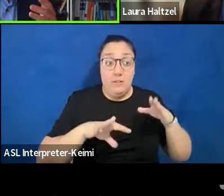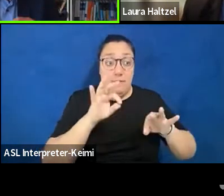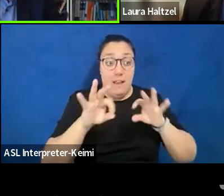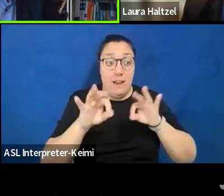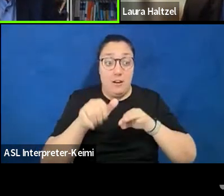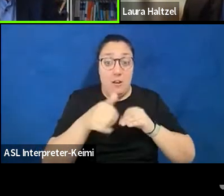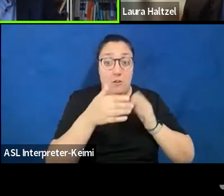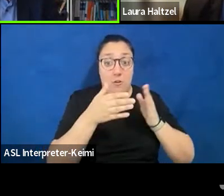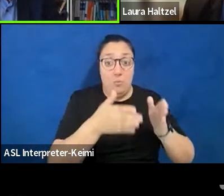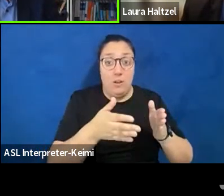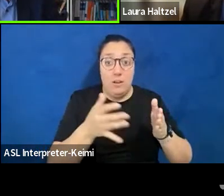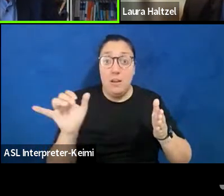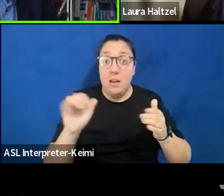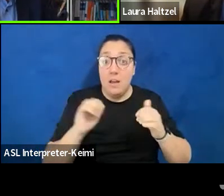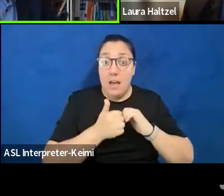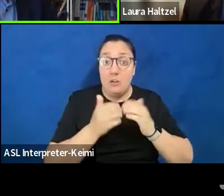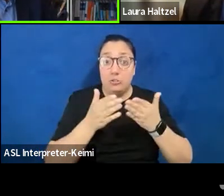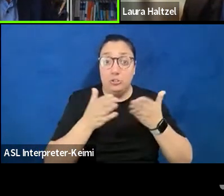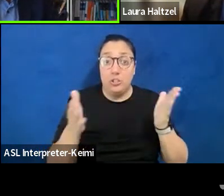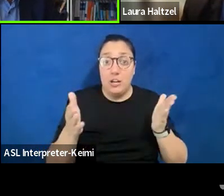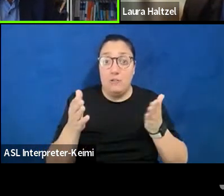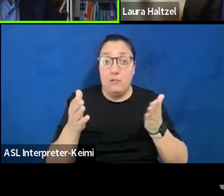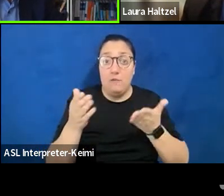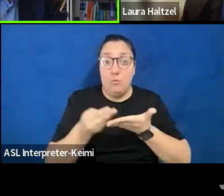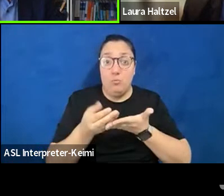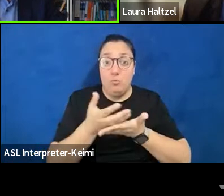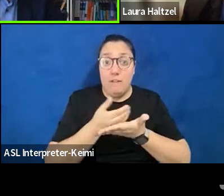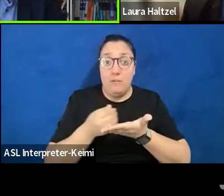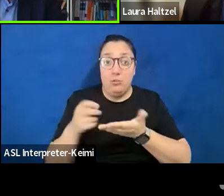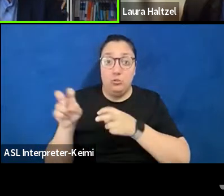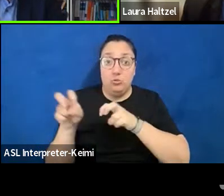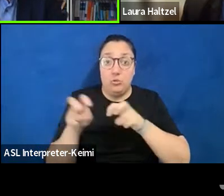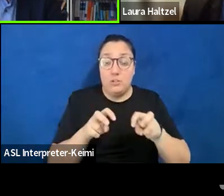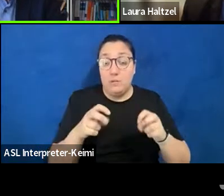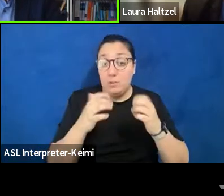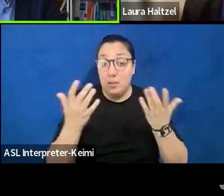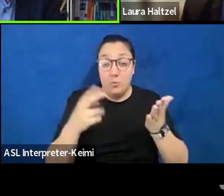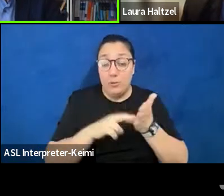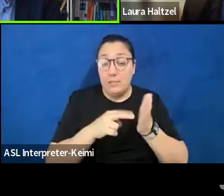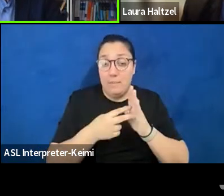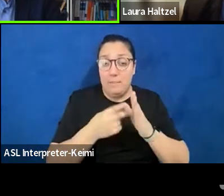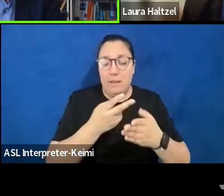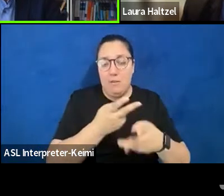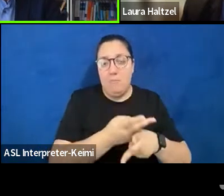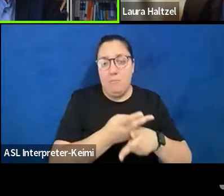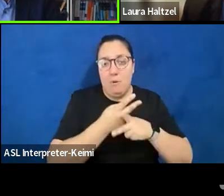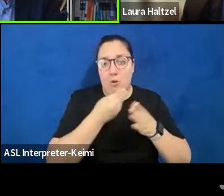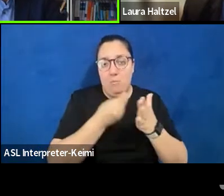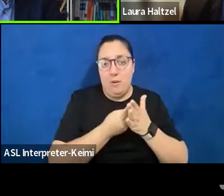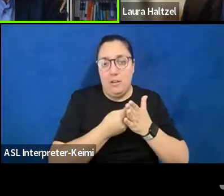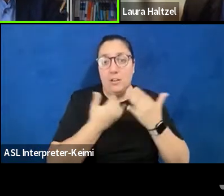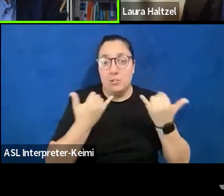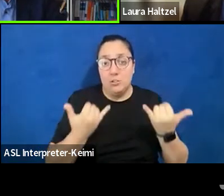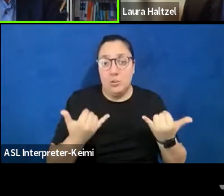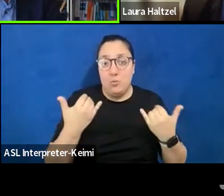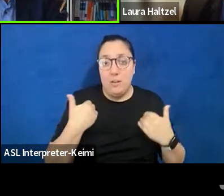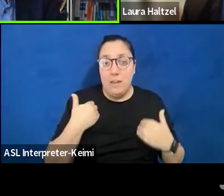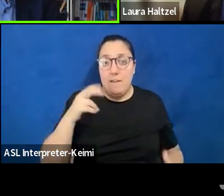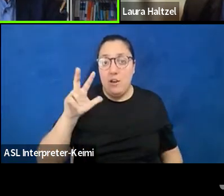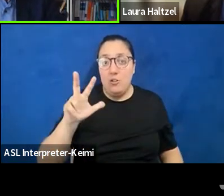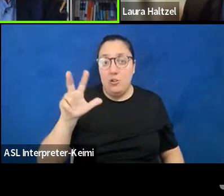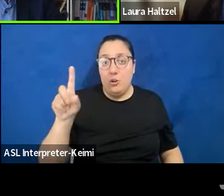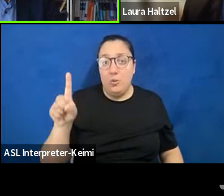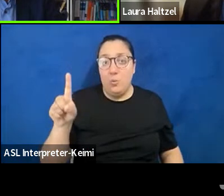one is general revenue transfers, which what that means is you borrow money. So realize that right now we have a $31.4 trillion national